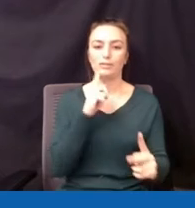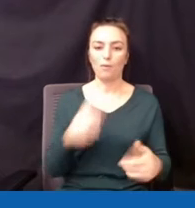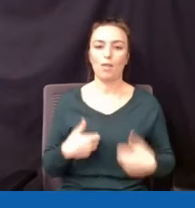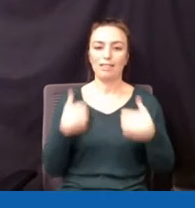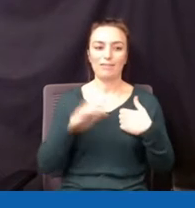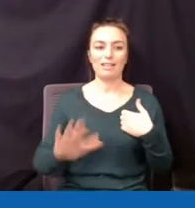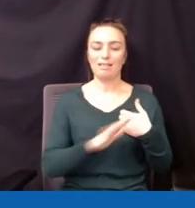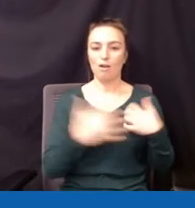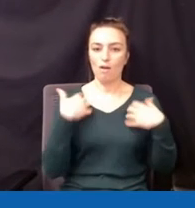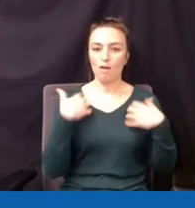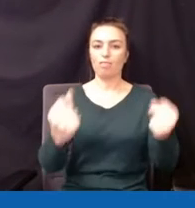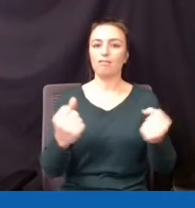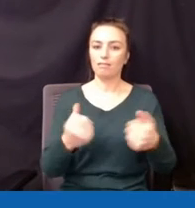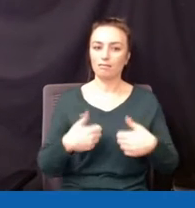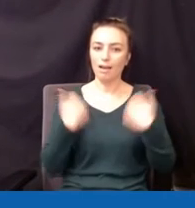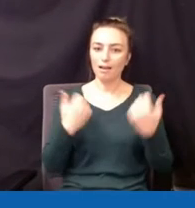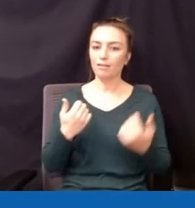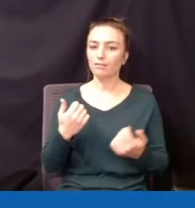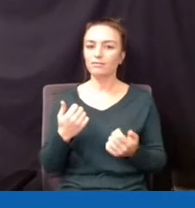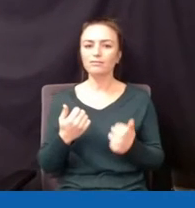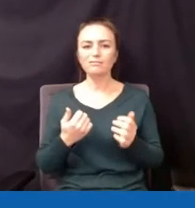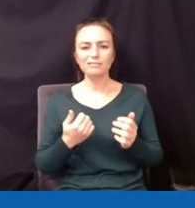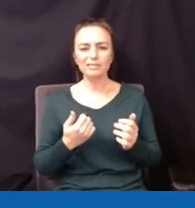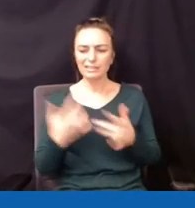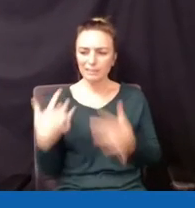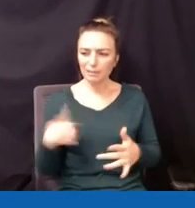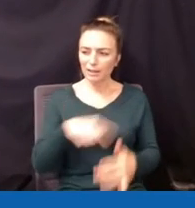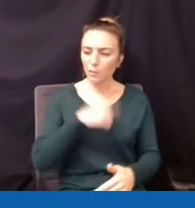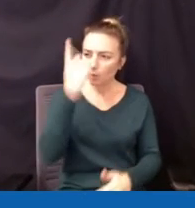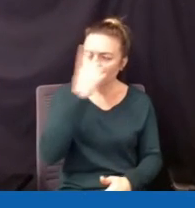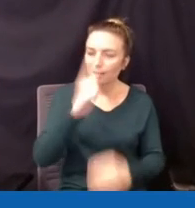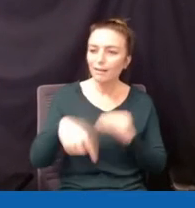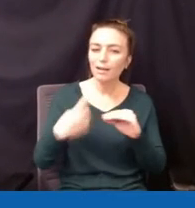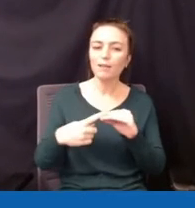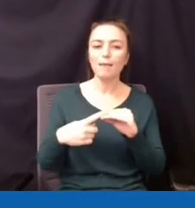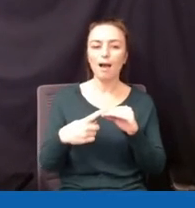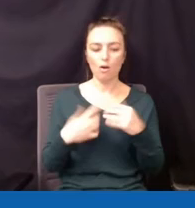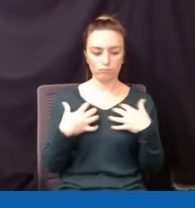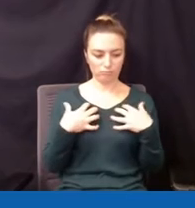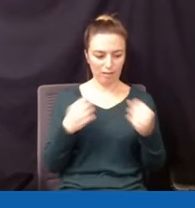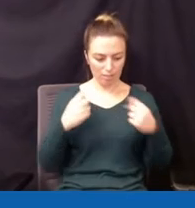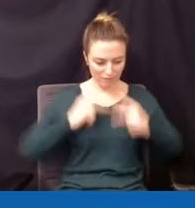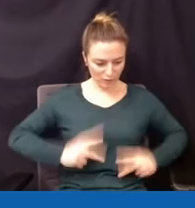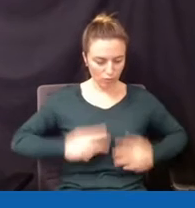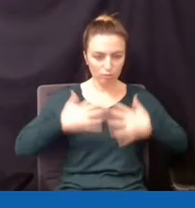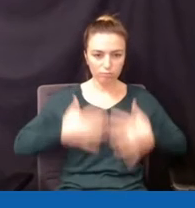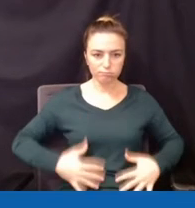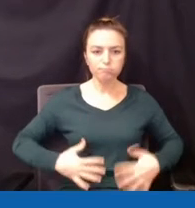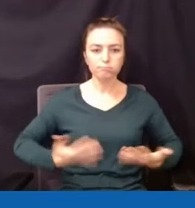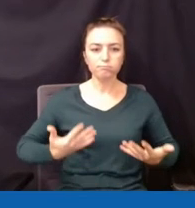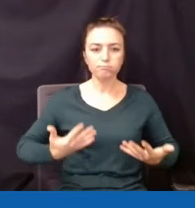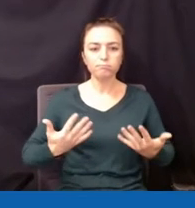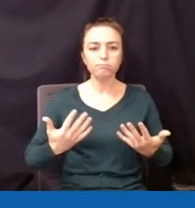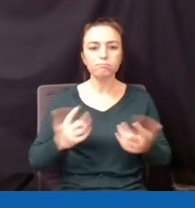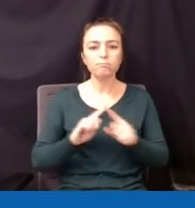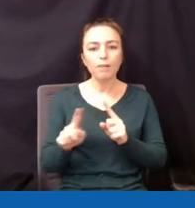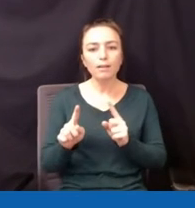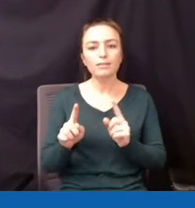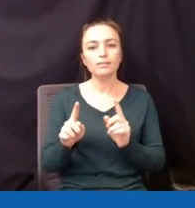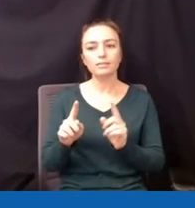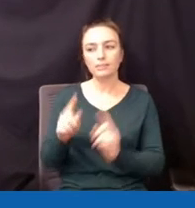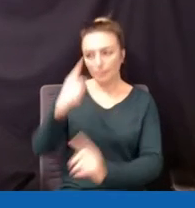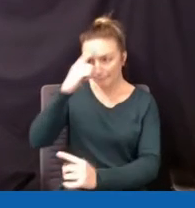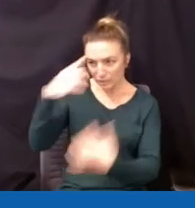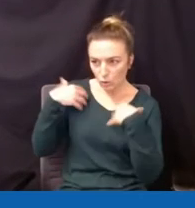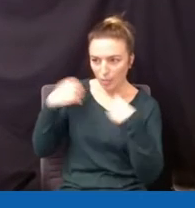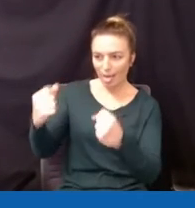and we think about our physical health, sort of our traditional medical health. But I'm curious, what's your definition of mental health